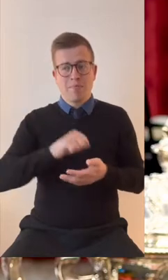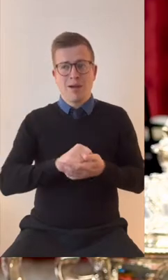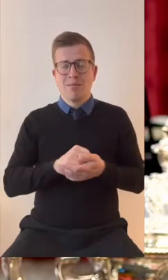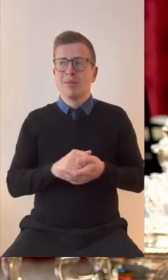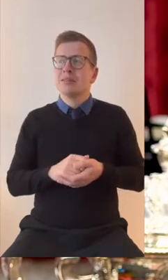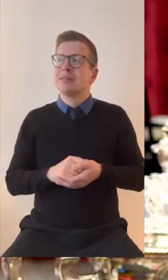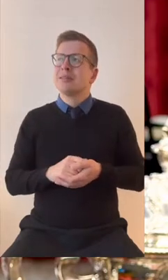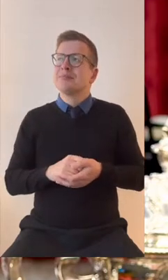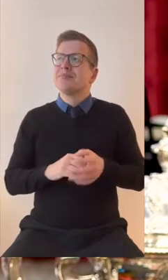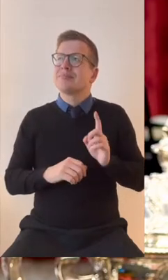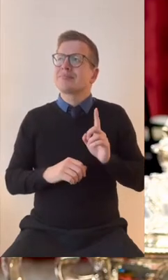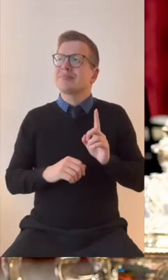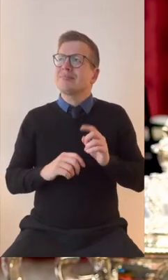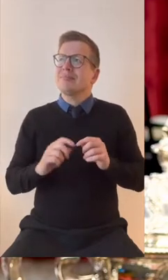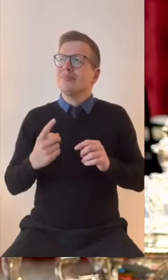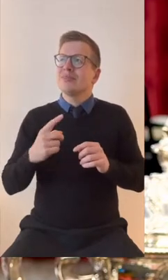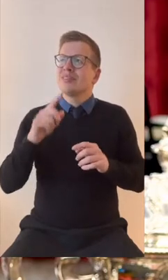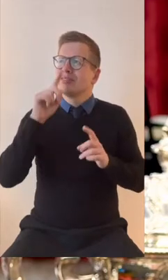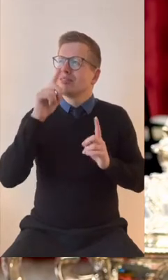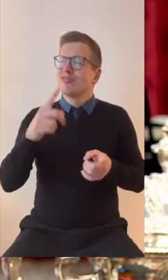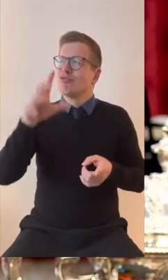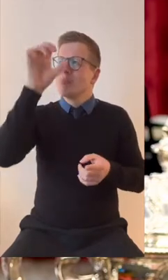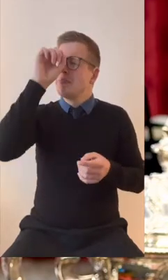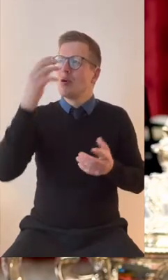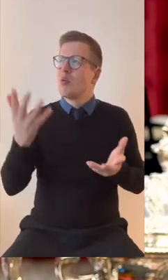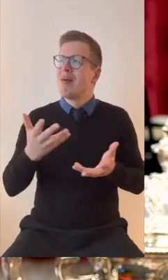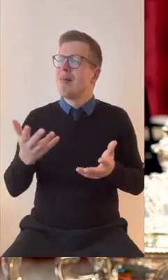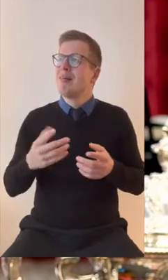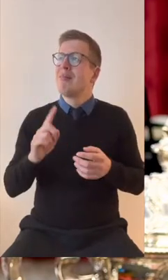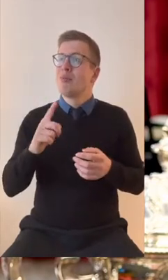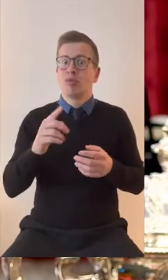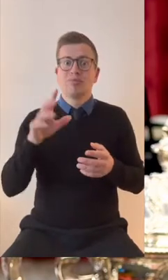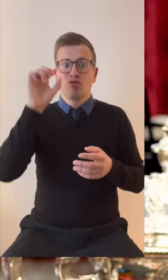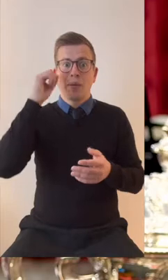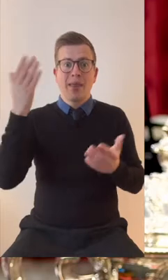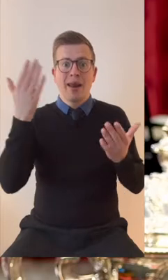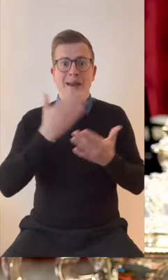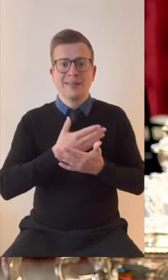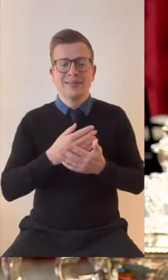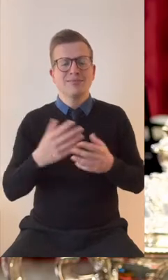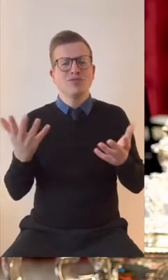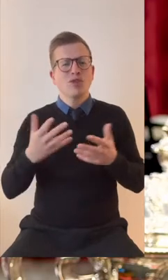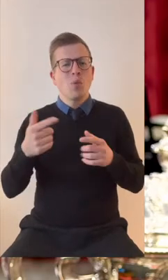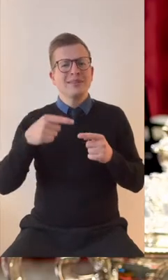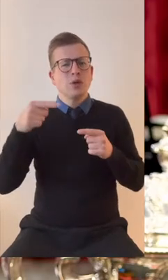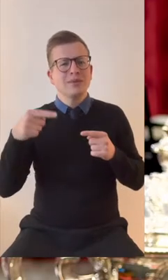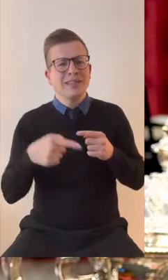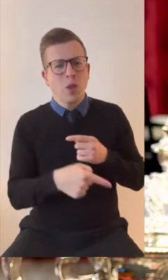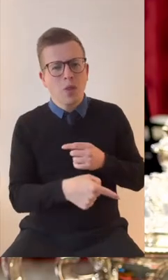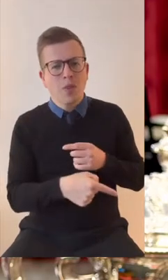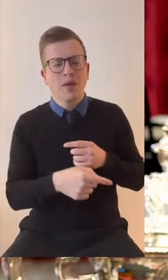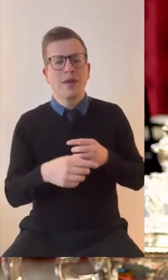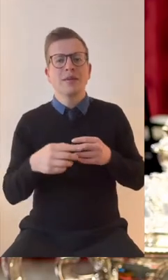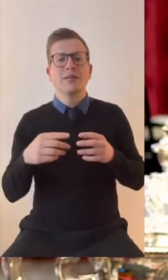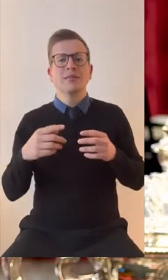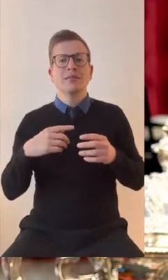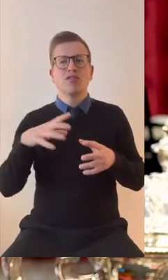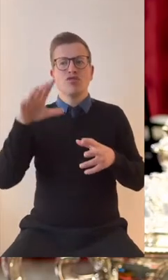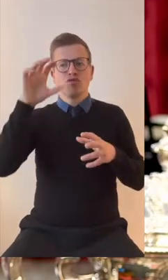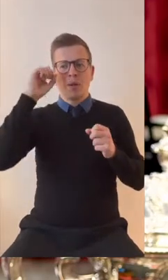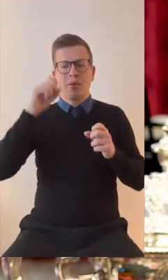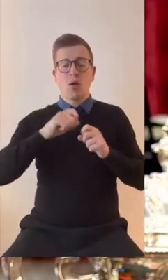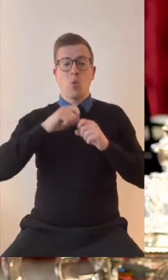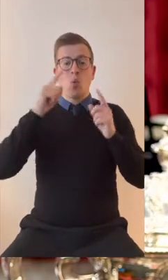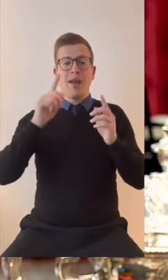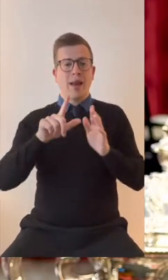them. I can't remember where it was. I remember the night though. It was somewhere down south, and we'd probably stayed up a bit too